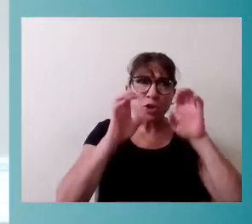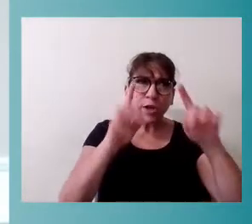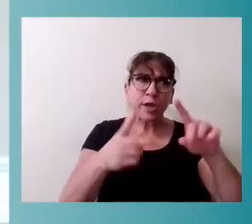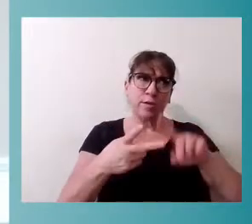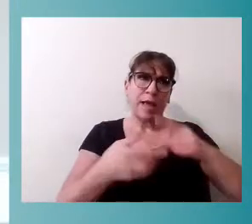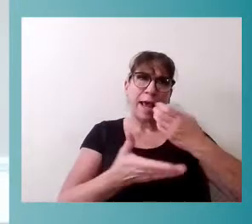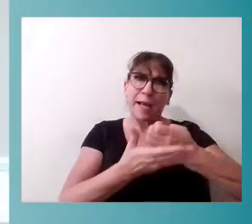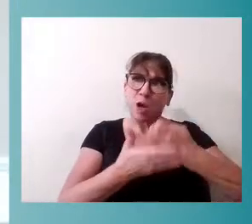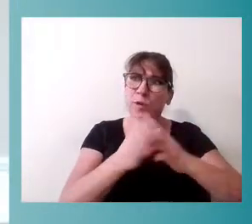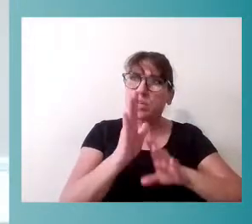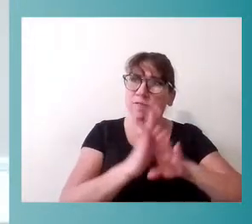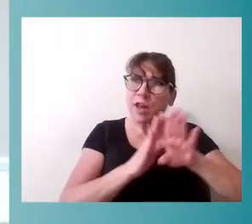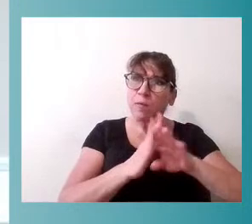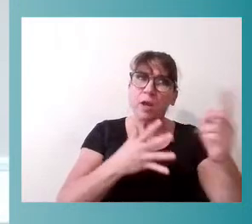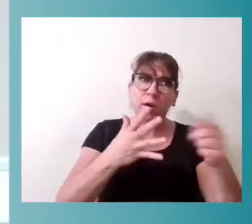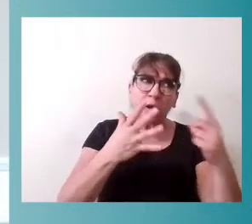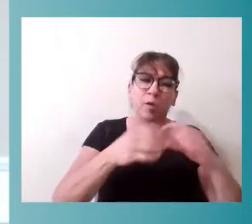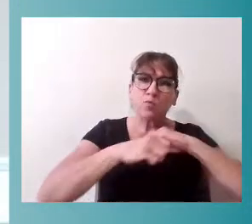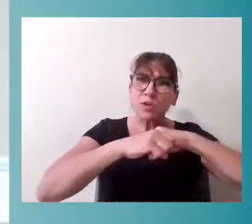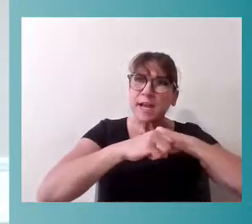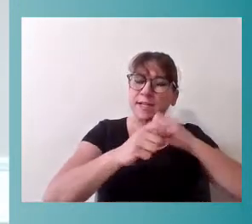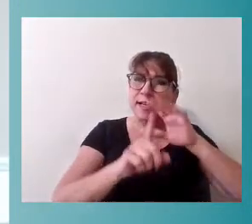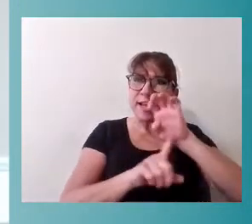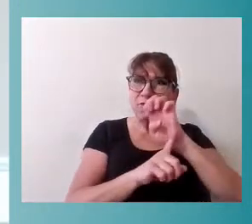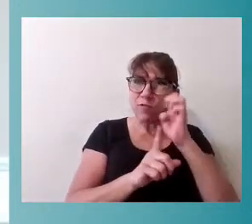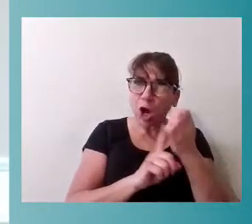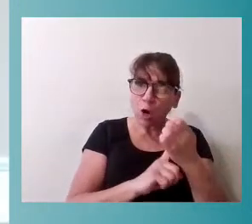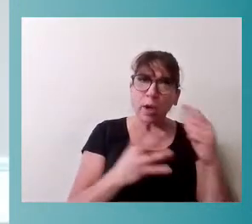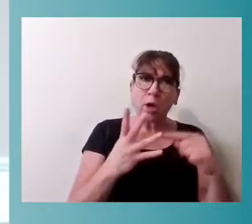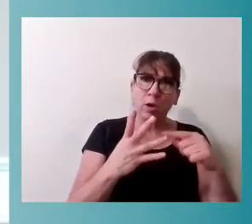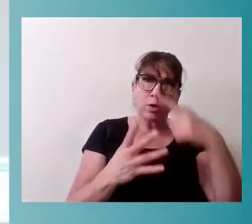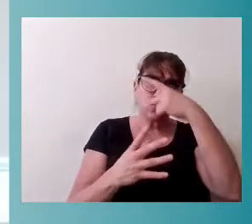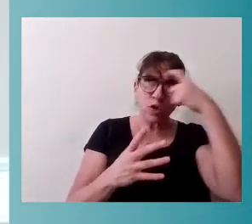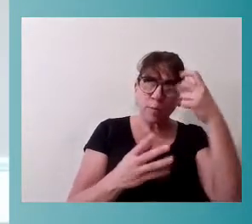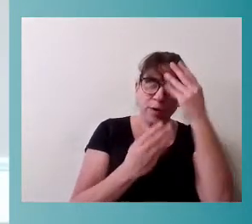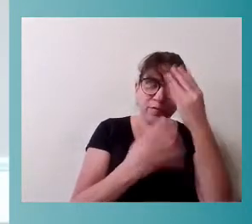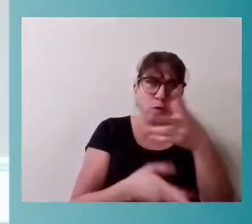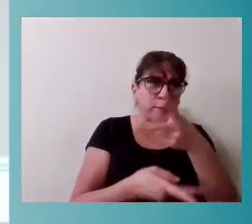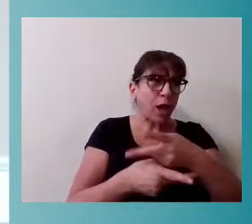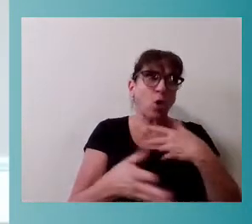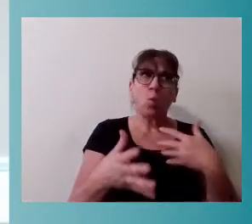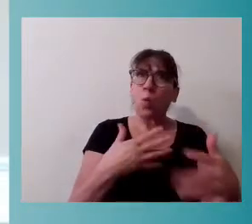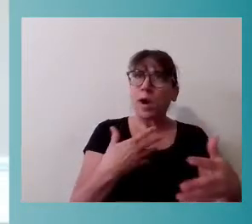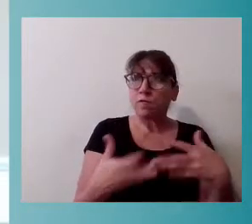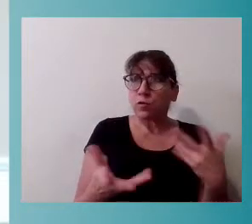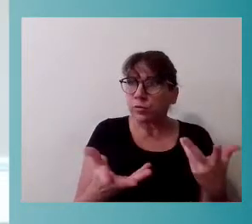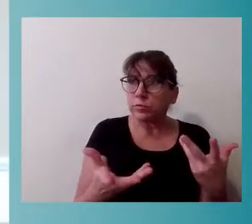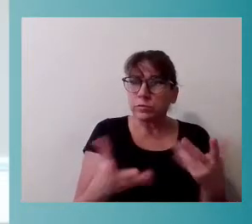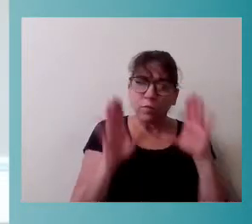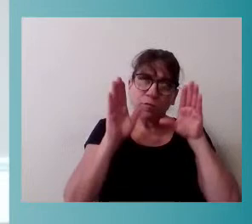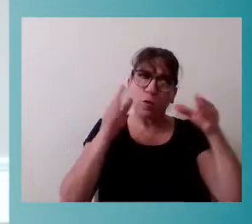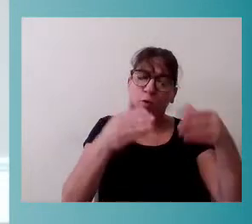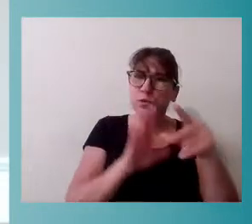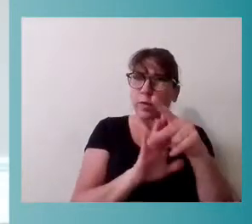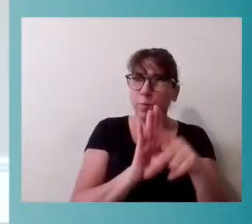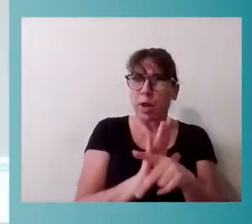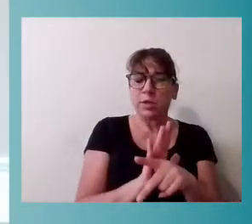economic development, protecting the environment, trauma-informed care, whatever it was, focused on the